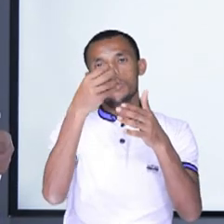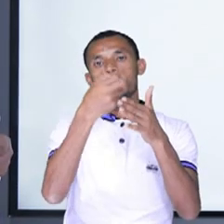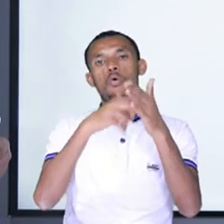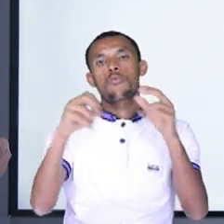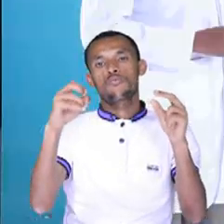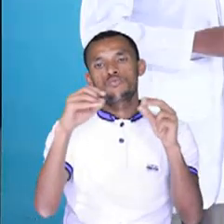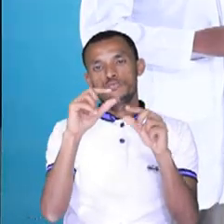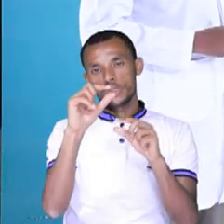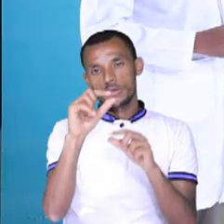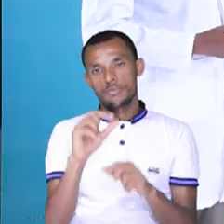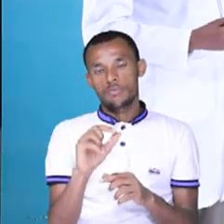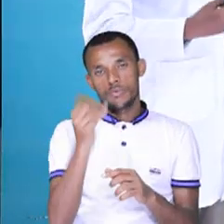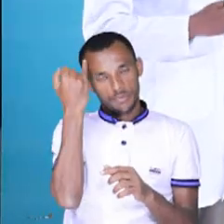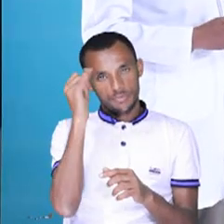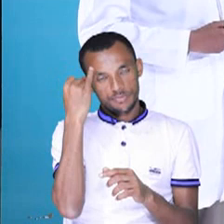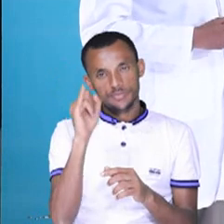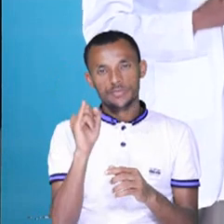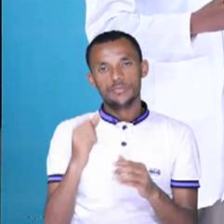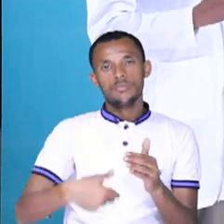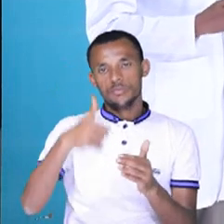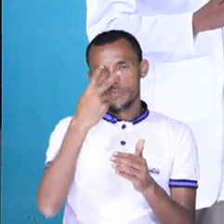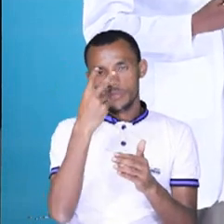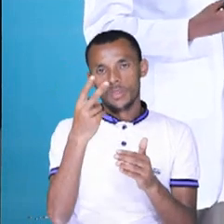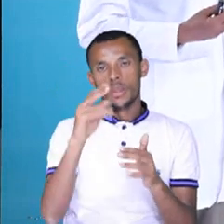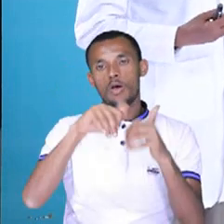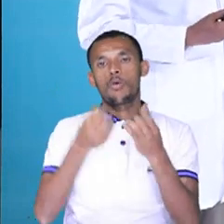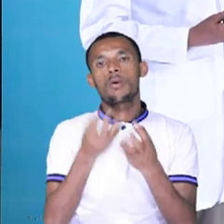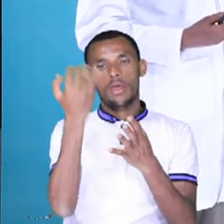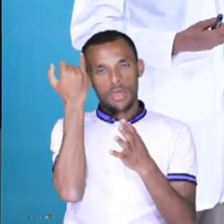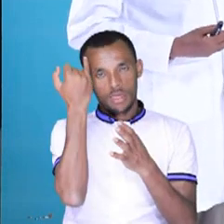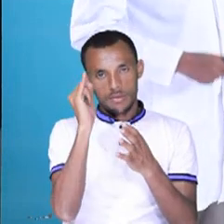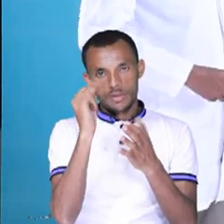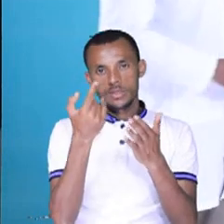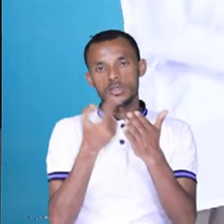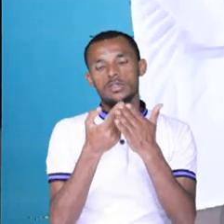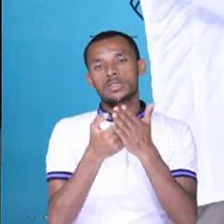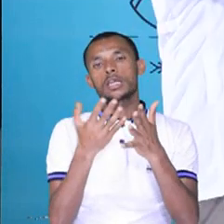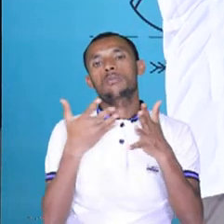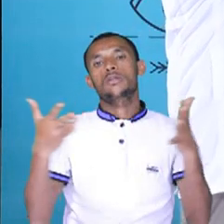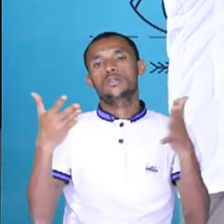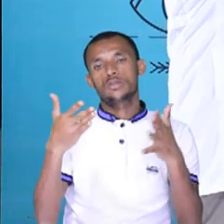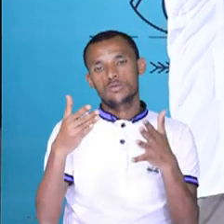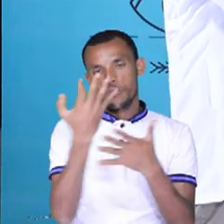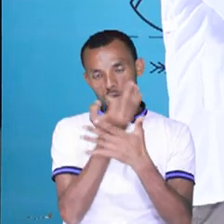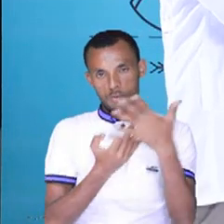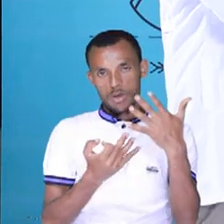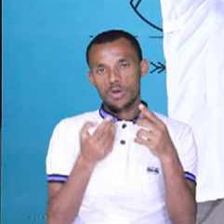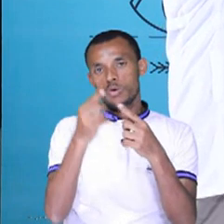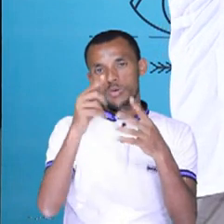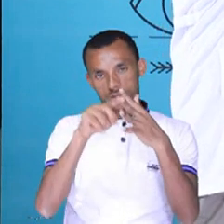the terms. The other, how many terms are there in this expansion form? You have started from